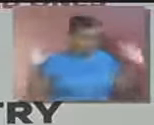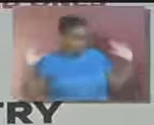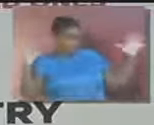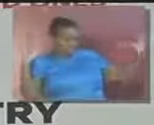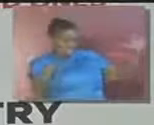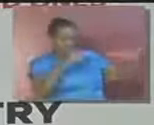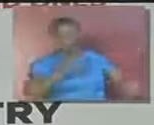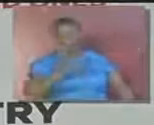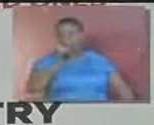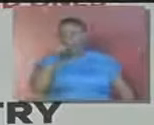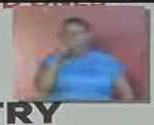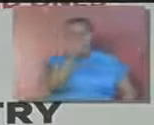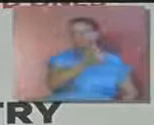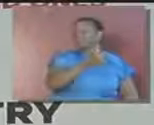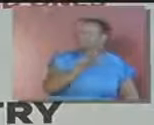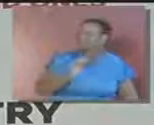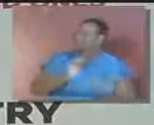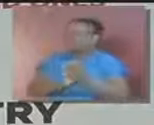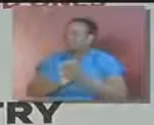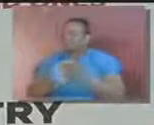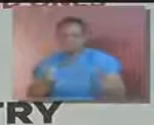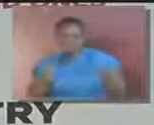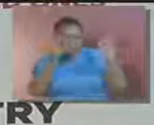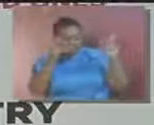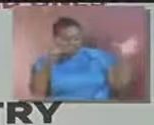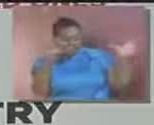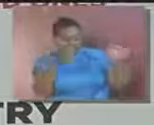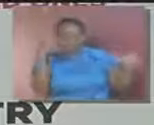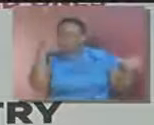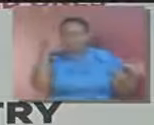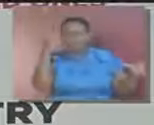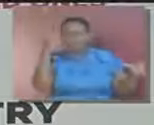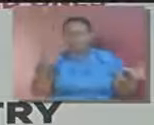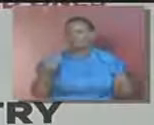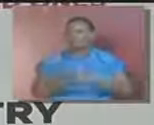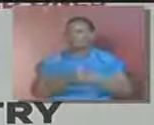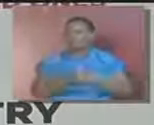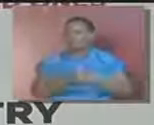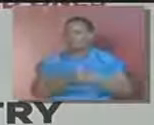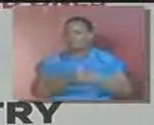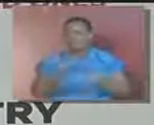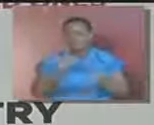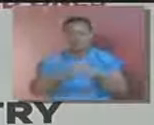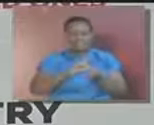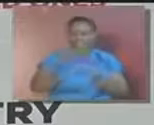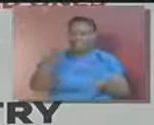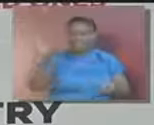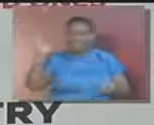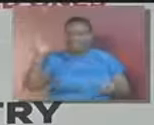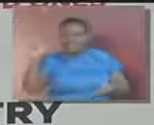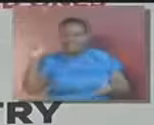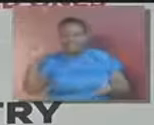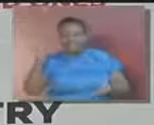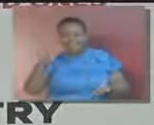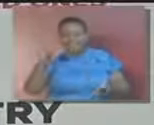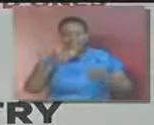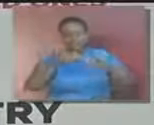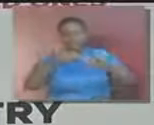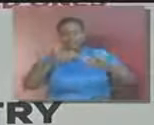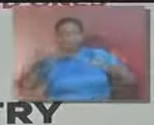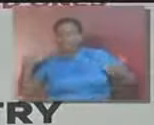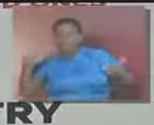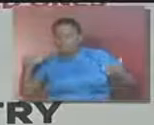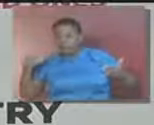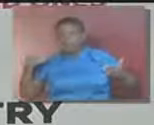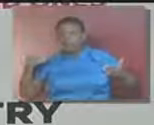Hines said, the infectious will infect the naive. And I